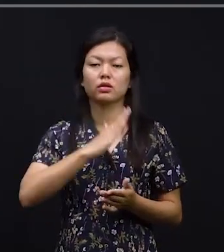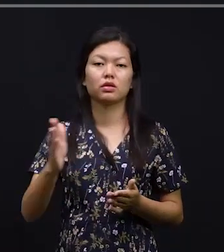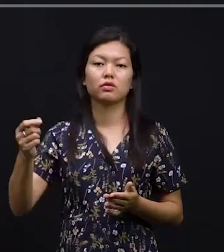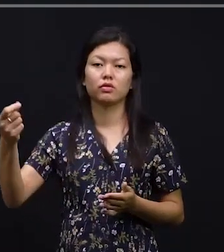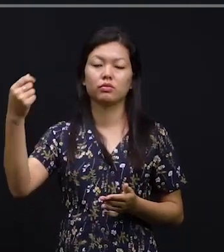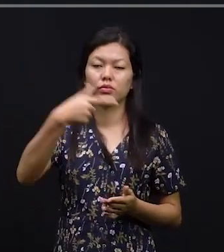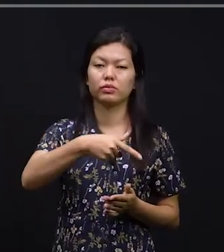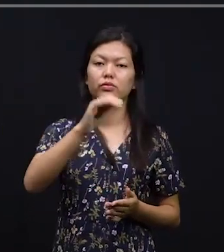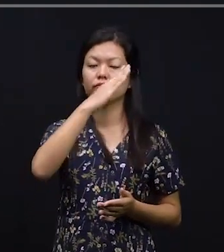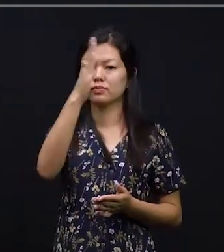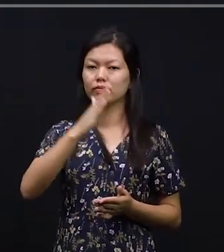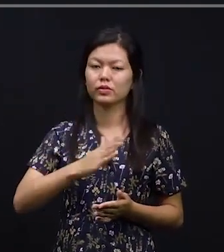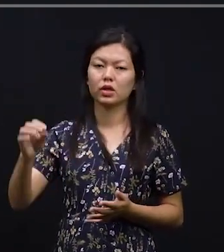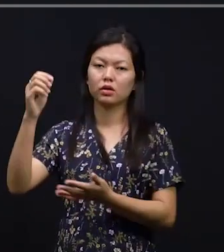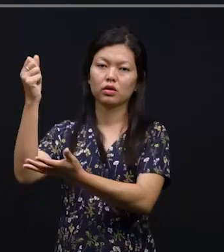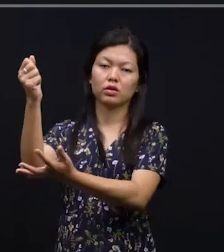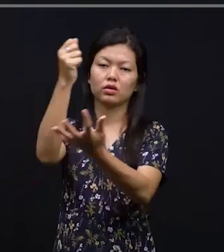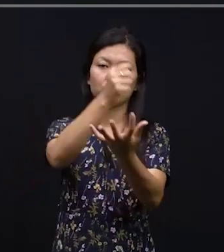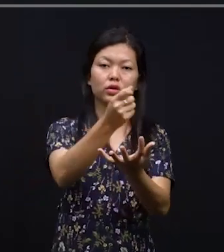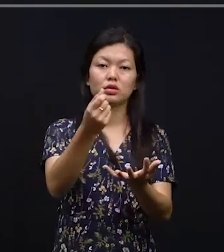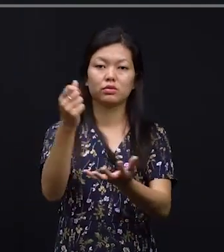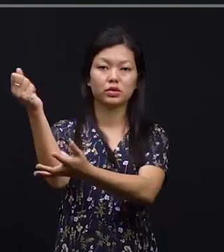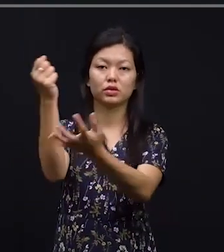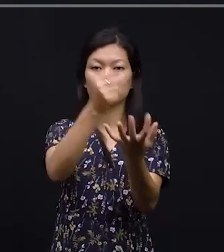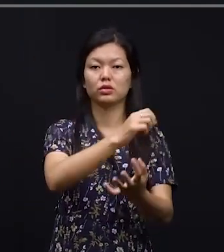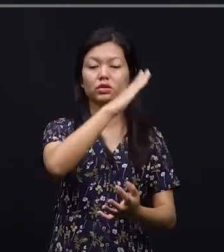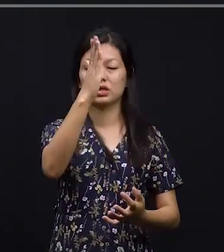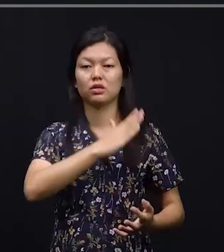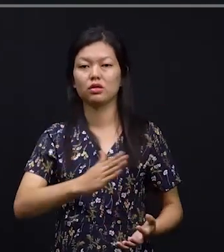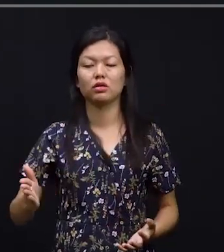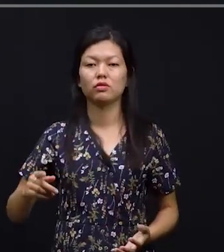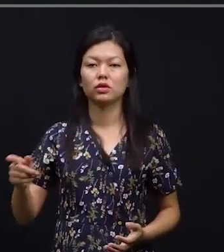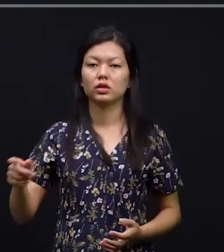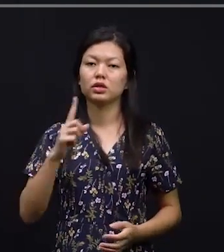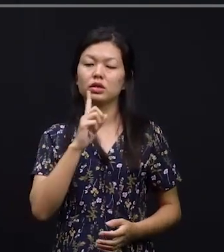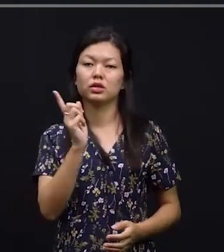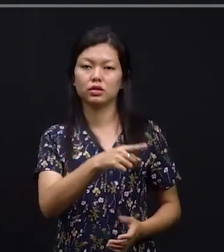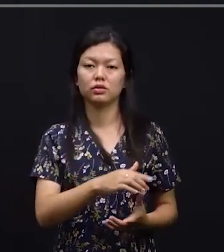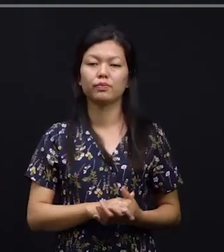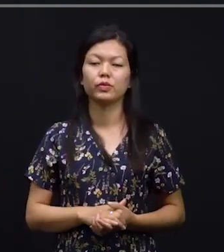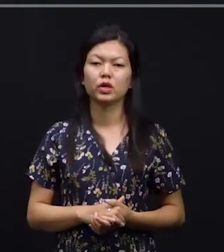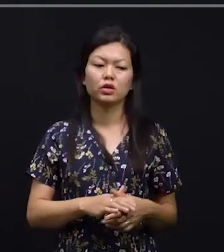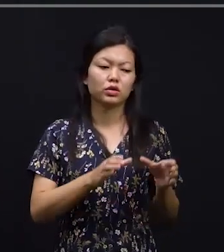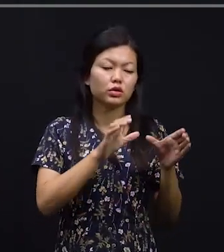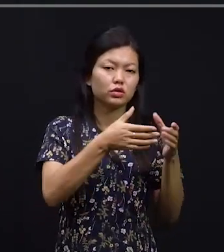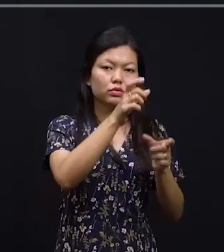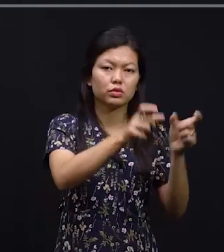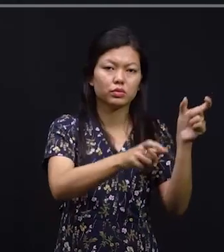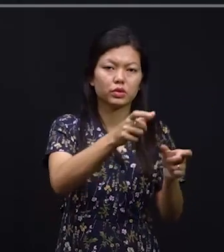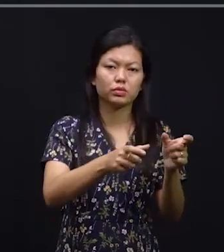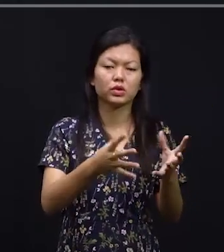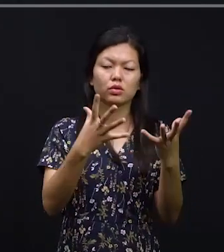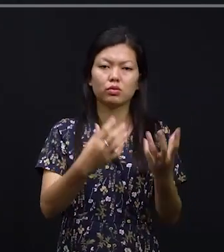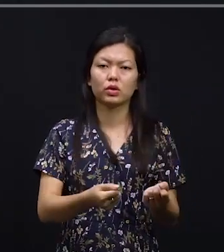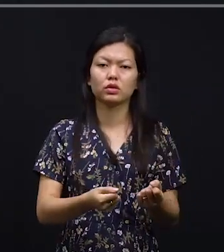poor people to prison so that they would at least get some warmth and some food even during this season. He said